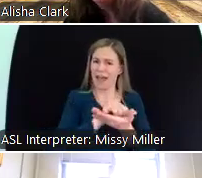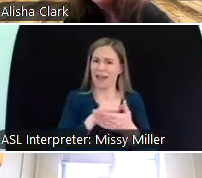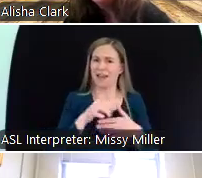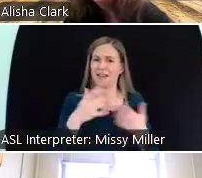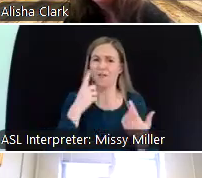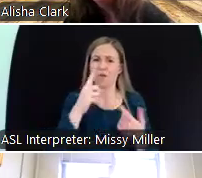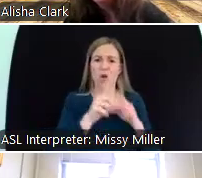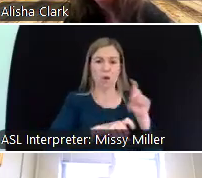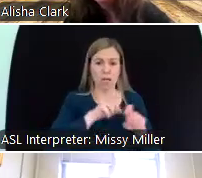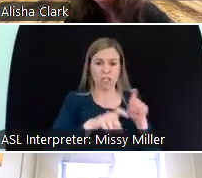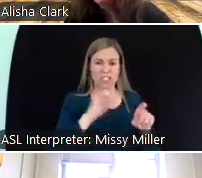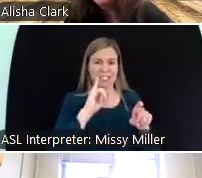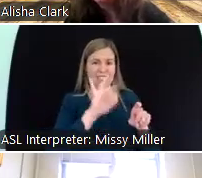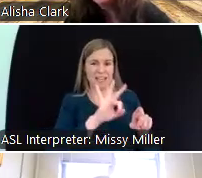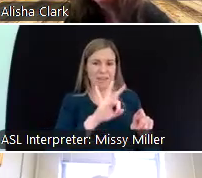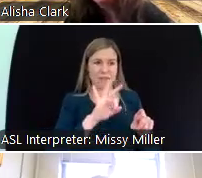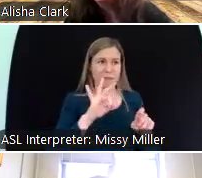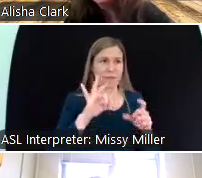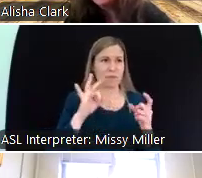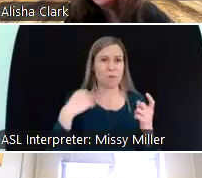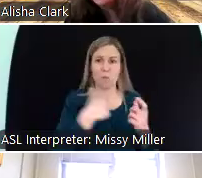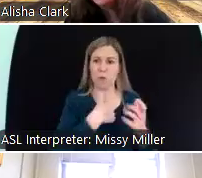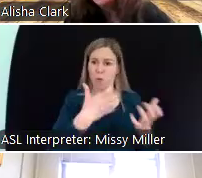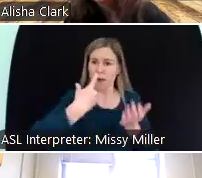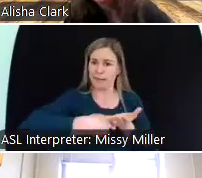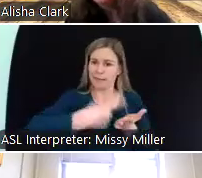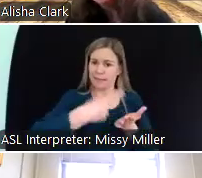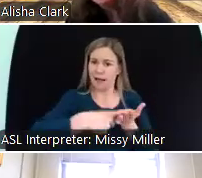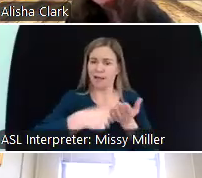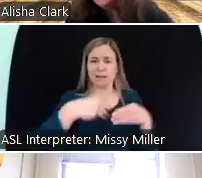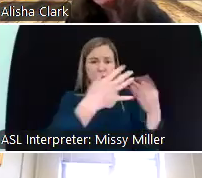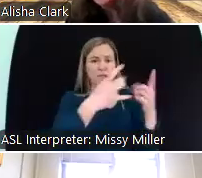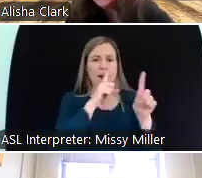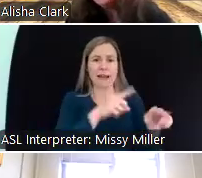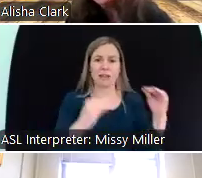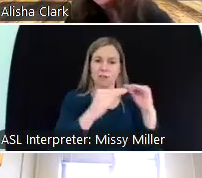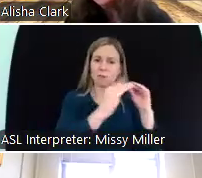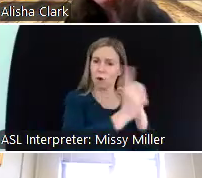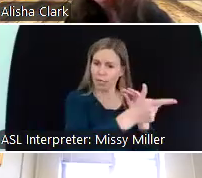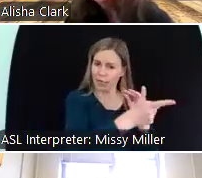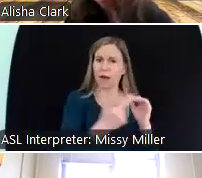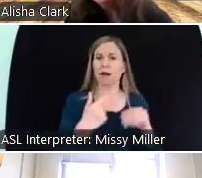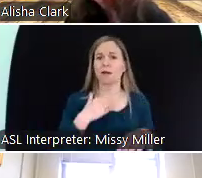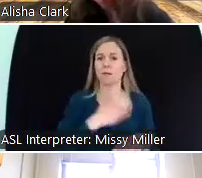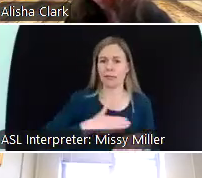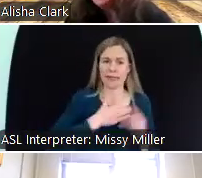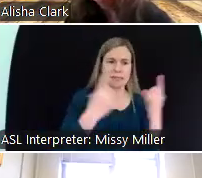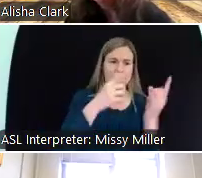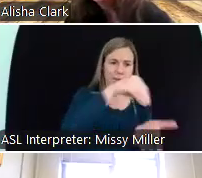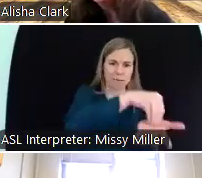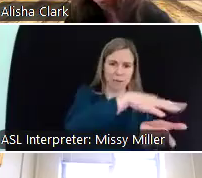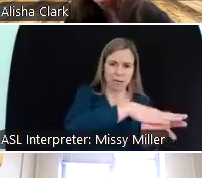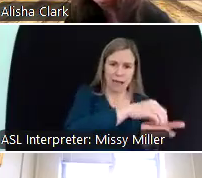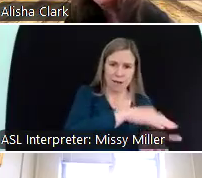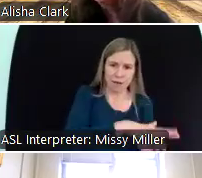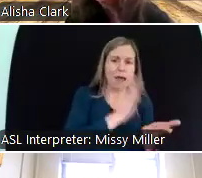but if somebody could kind of mark that down for me, definitely we can take that back and I can send that to